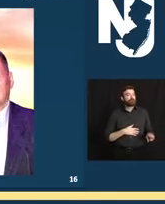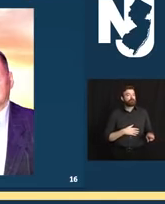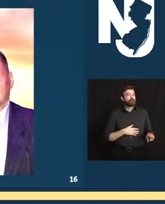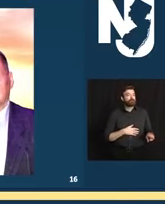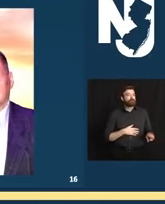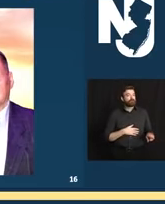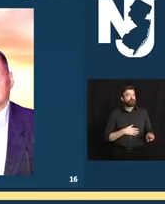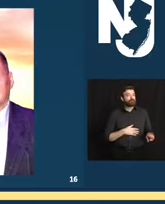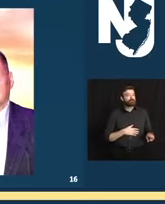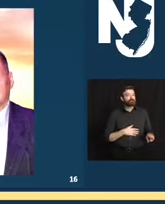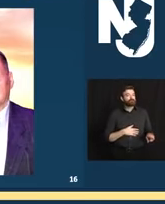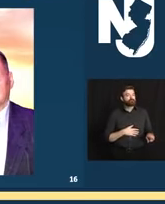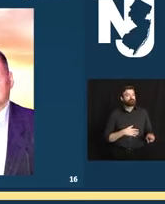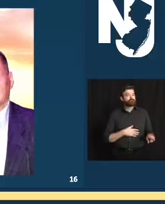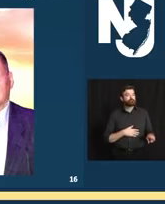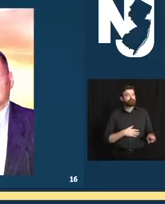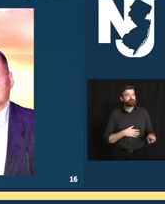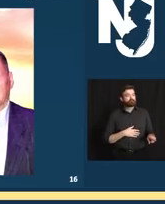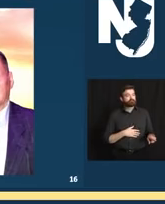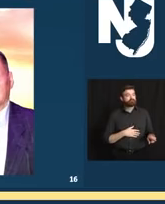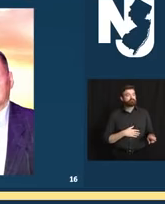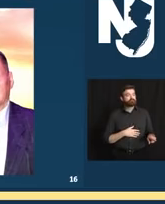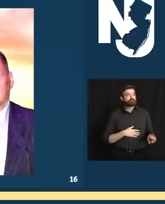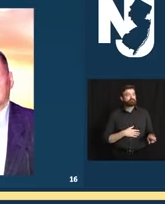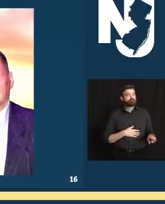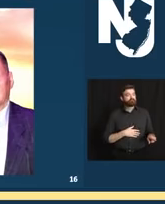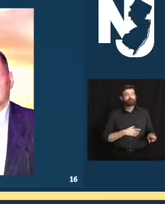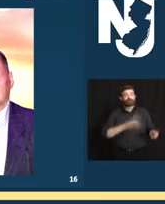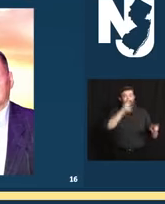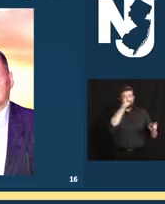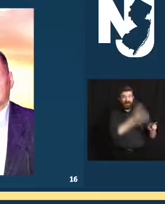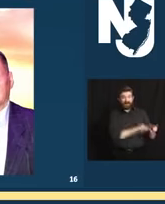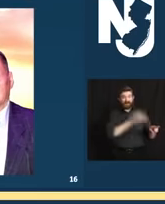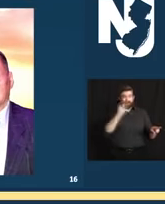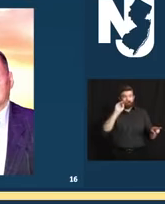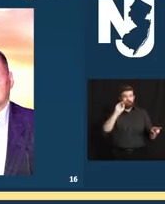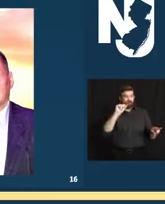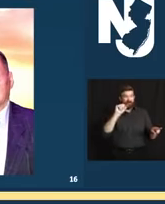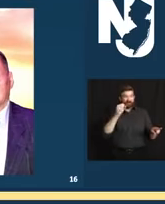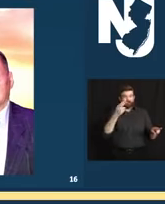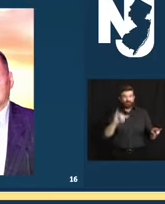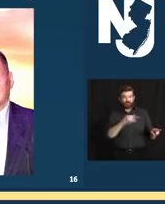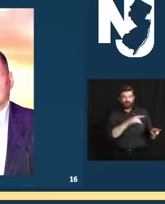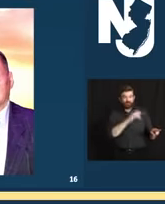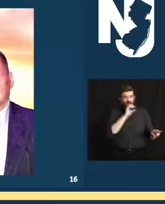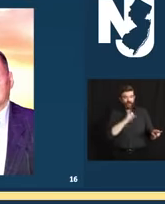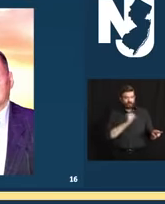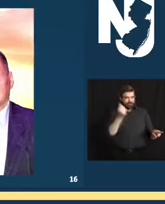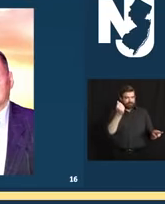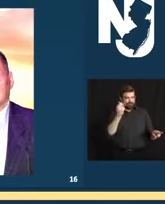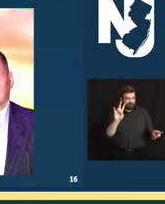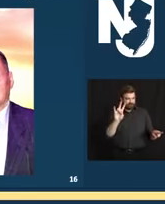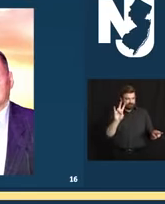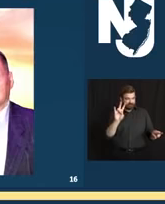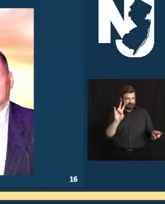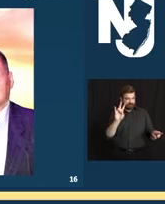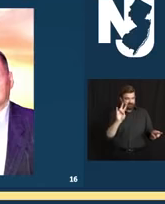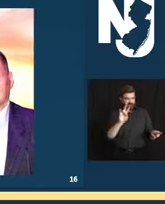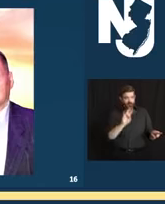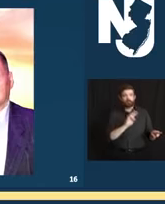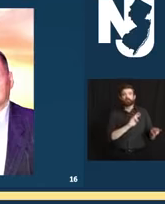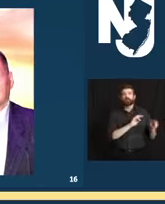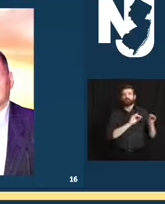Their son, again, Mashi, who's in the middle, was 17 years old when the family arrived in Belleville. A hard-working and determined man, he was